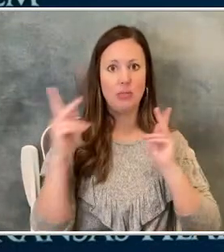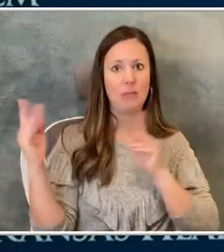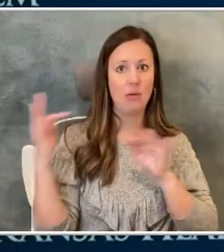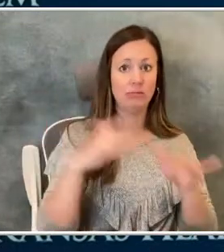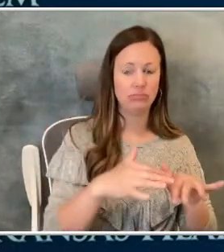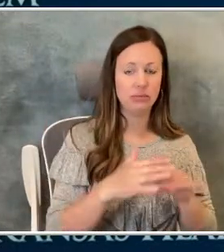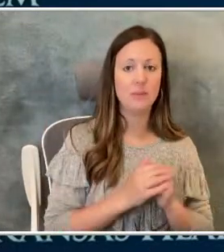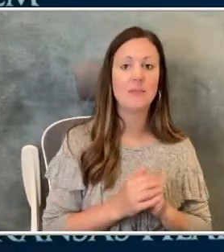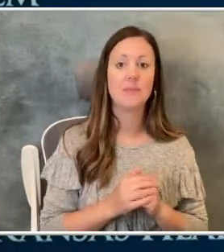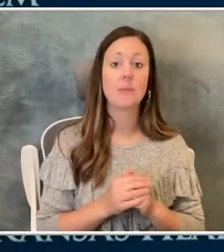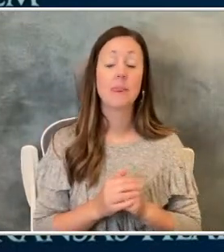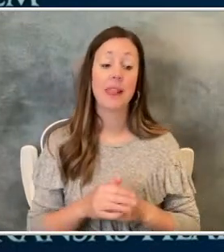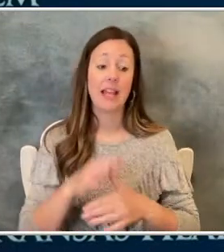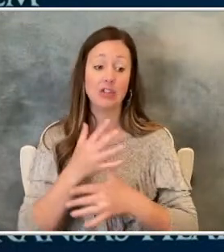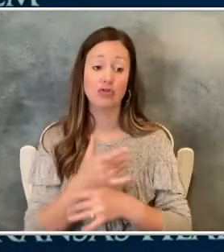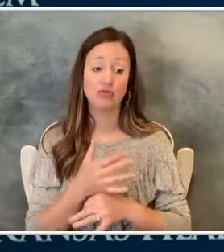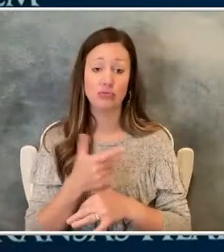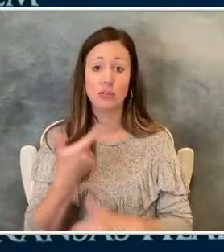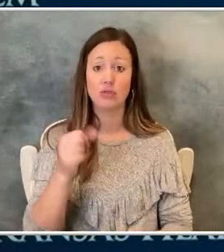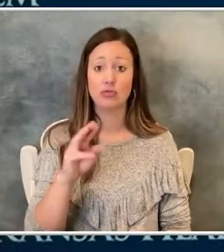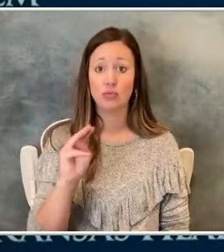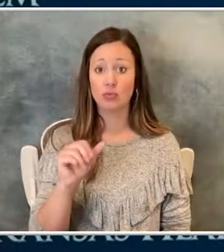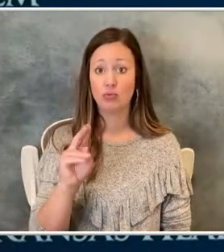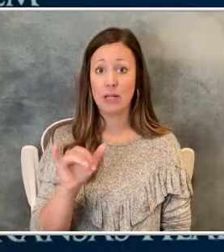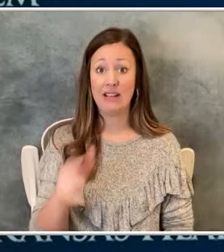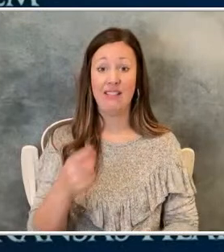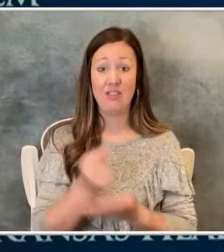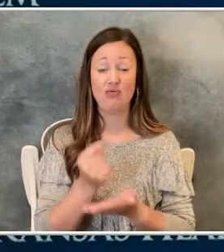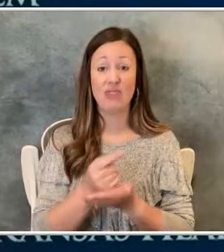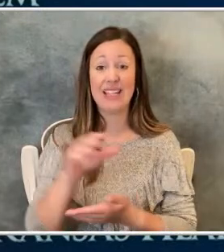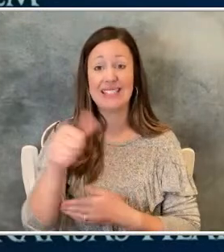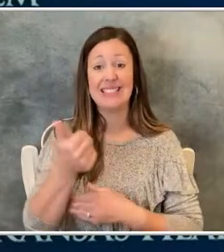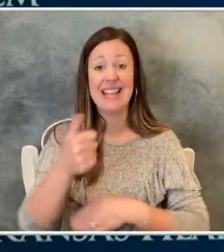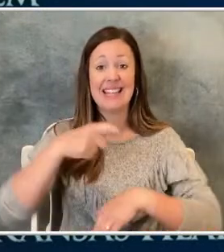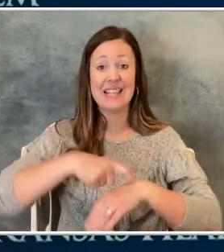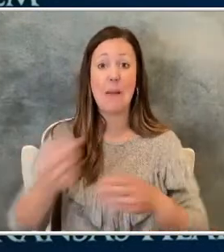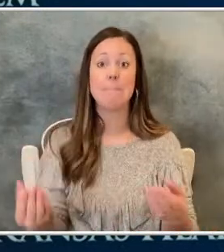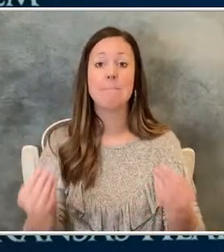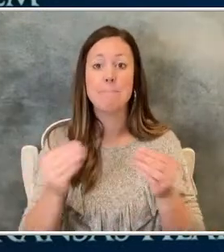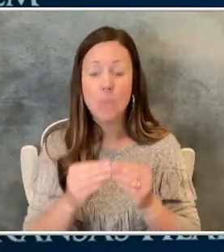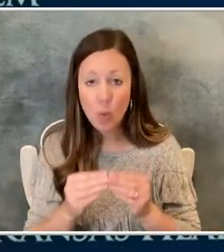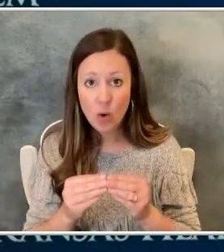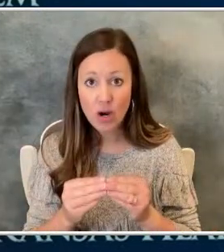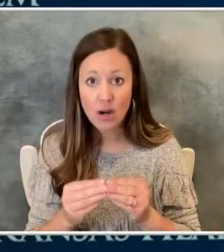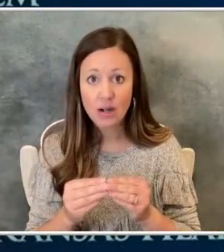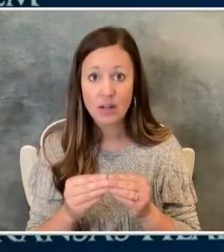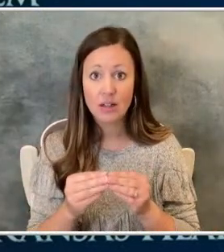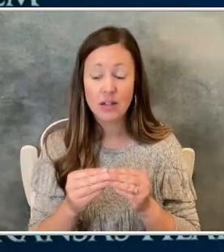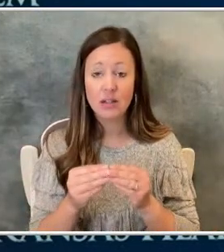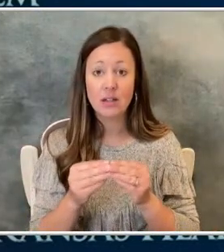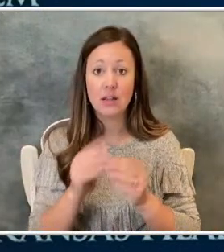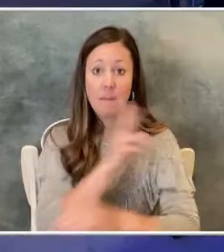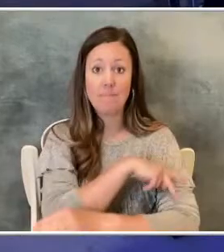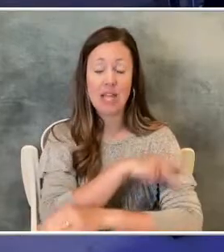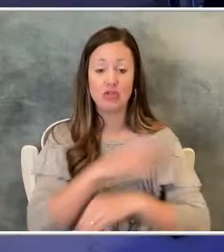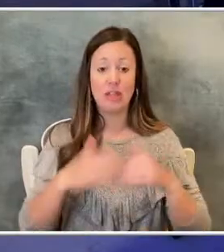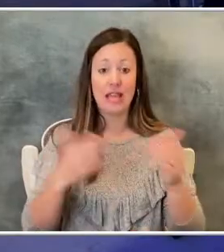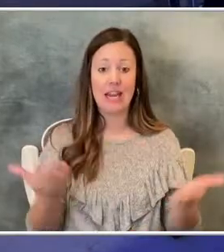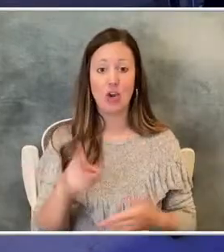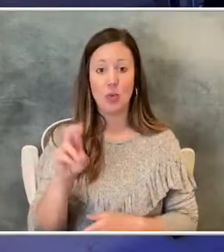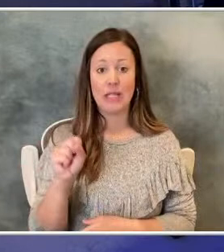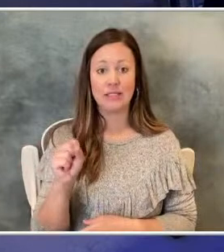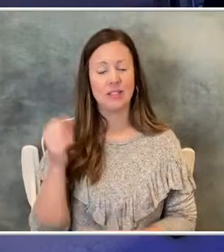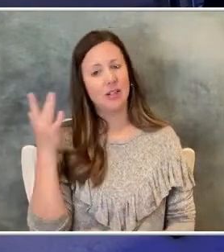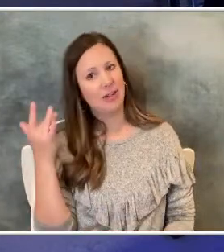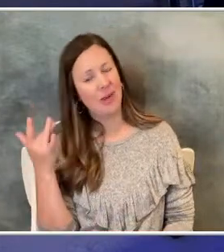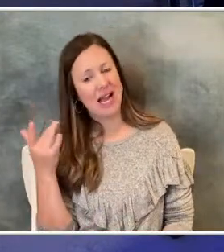treat 10 times more patients with apheresis than we do in the United States. What is that? Why is that, do you think? And we're